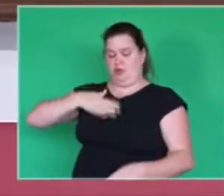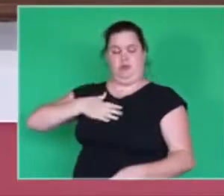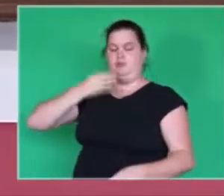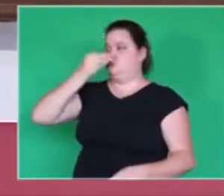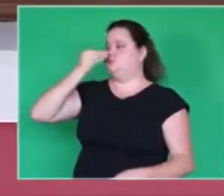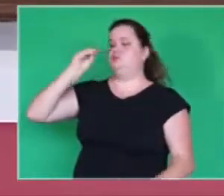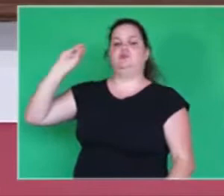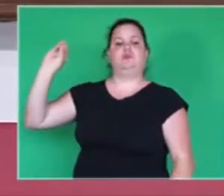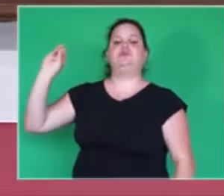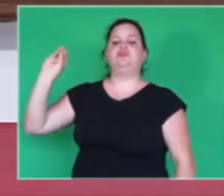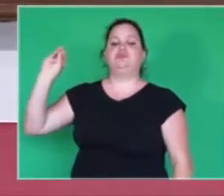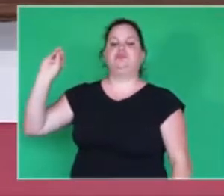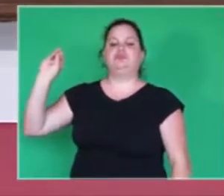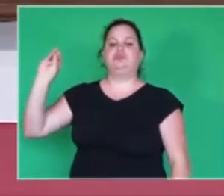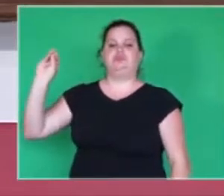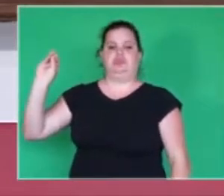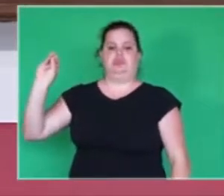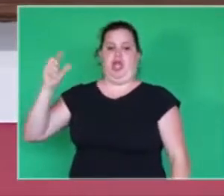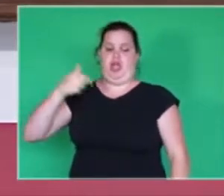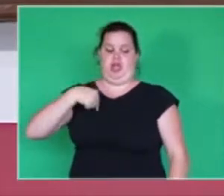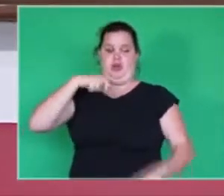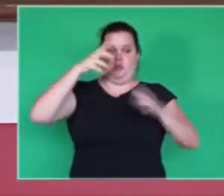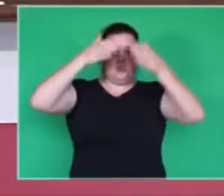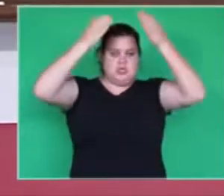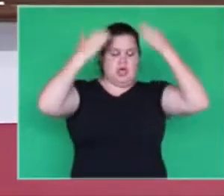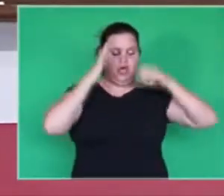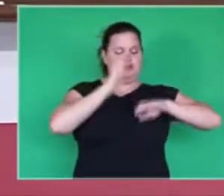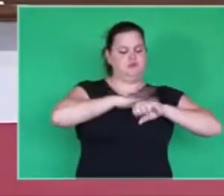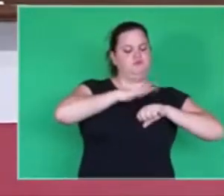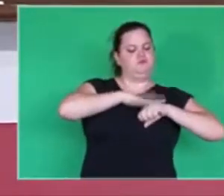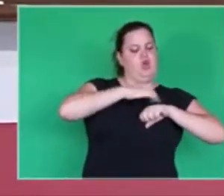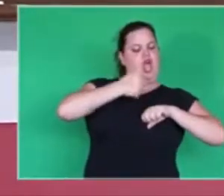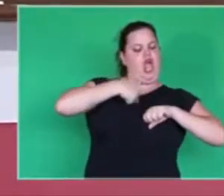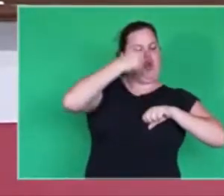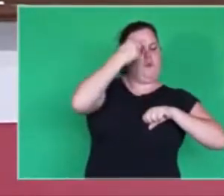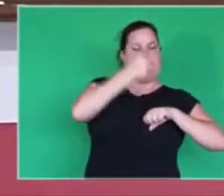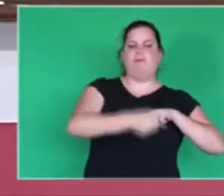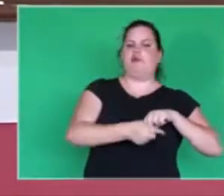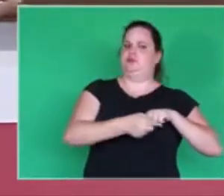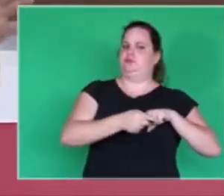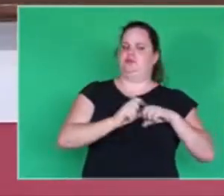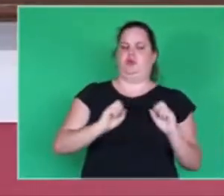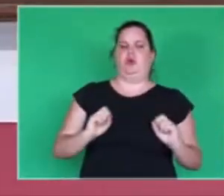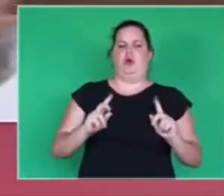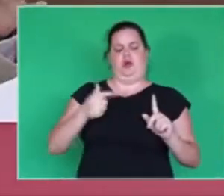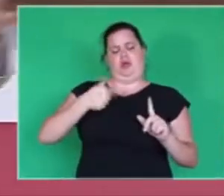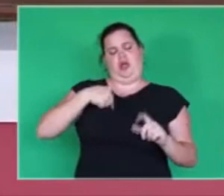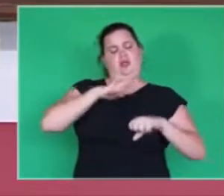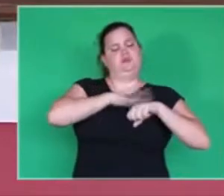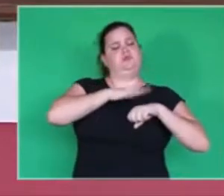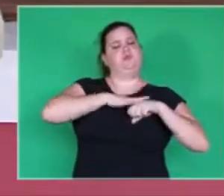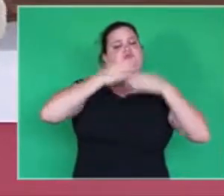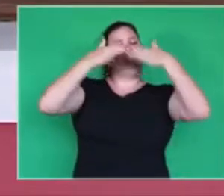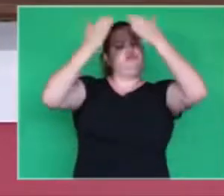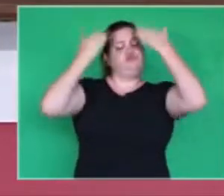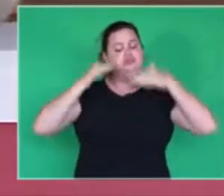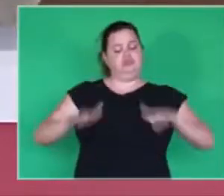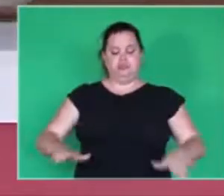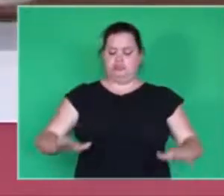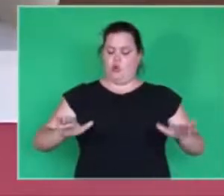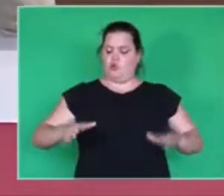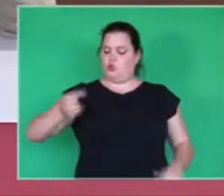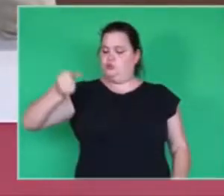them, and that they could take a stand, and everything was done. I'm the king, I